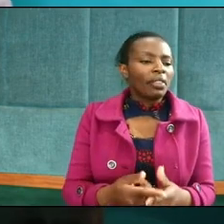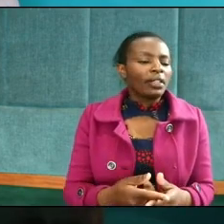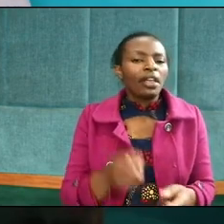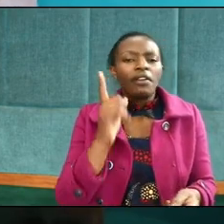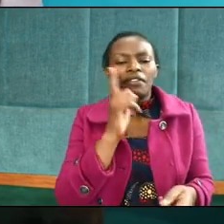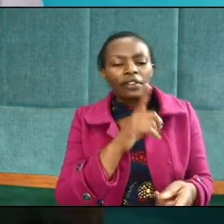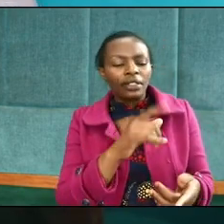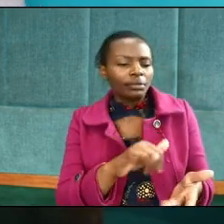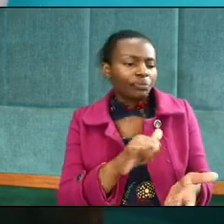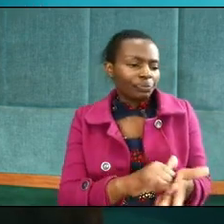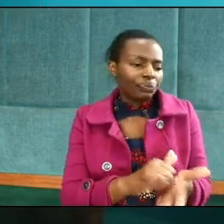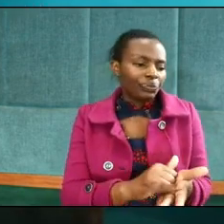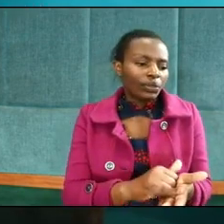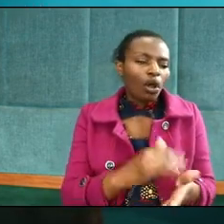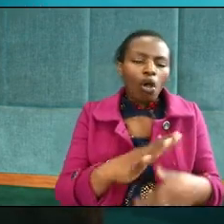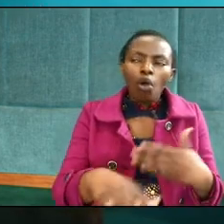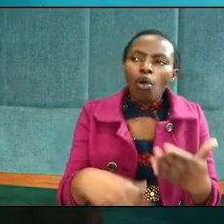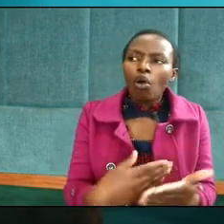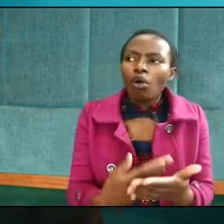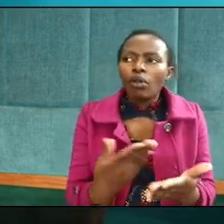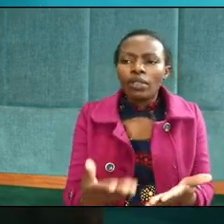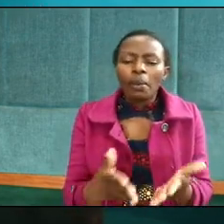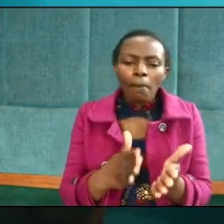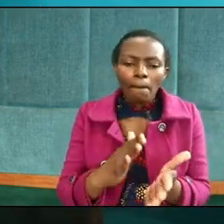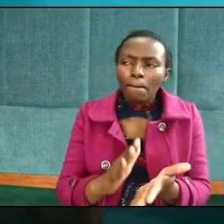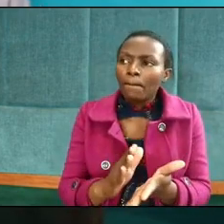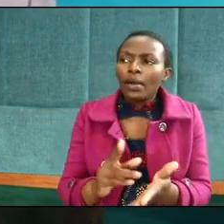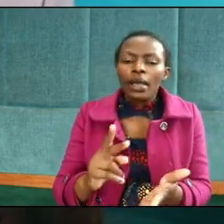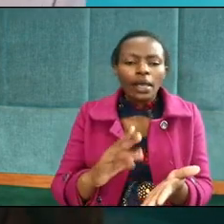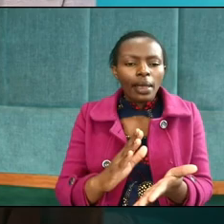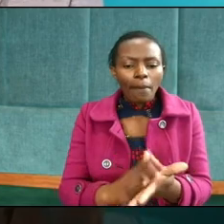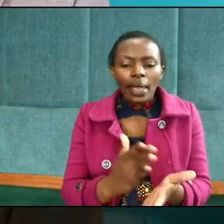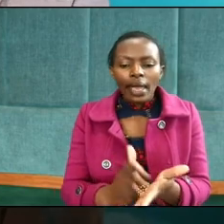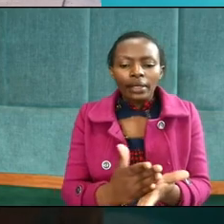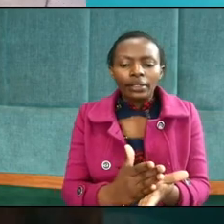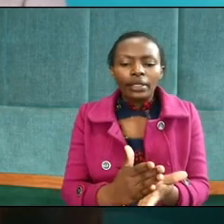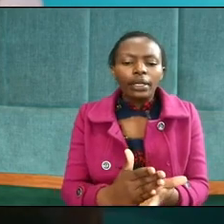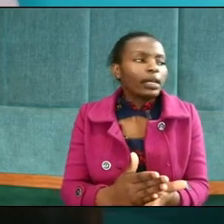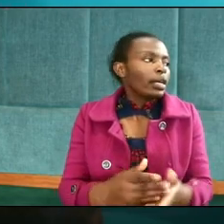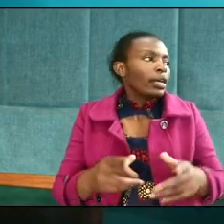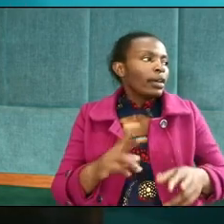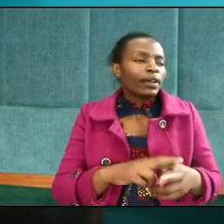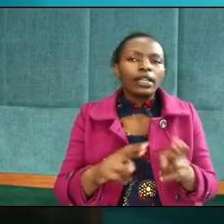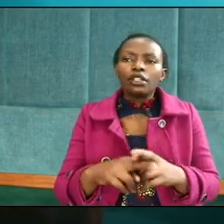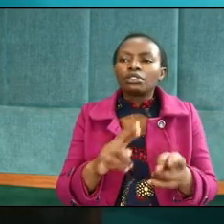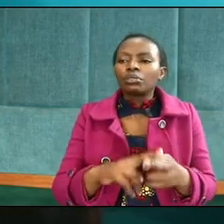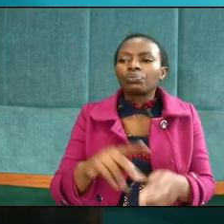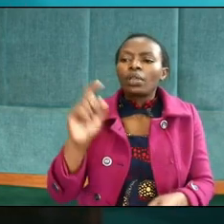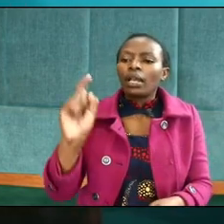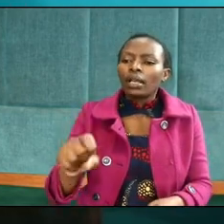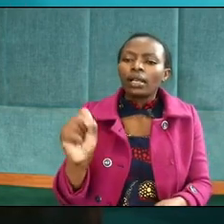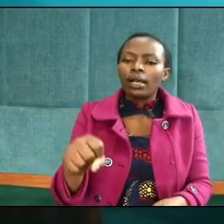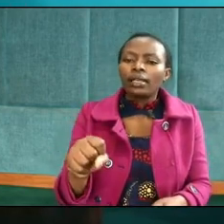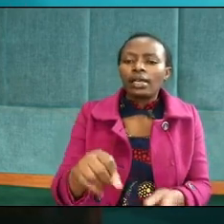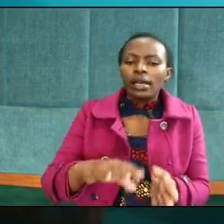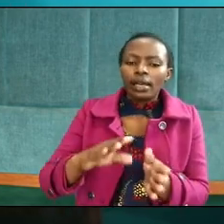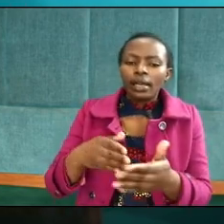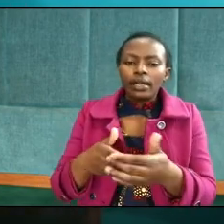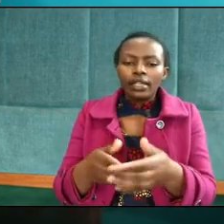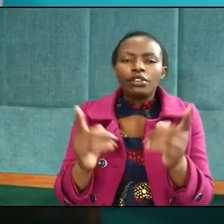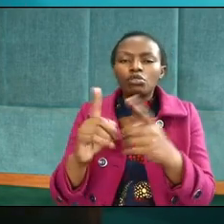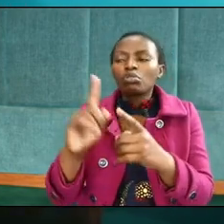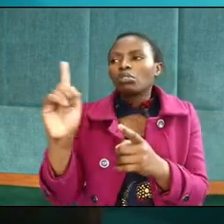social relationships can lead to loneliness. When our